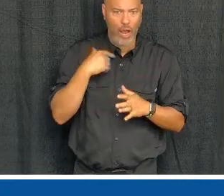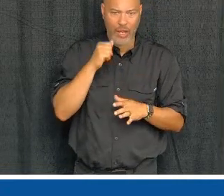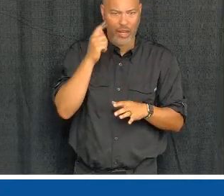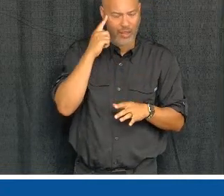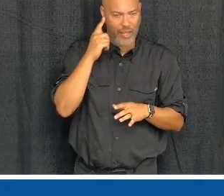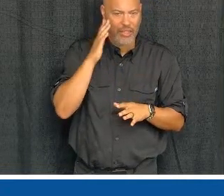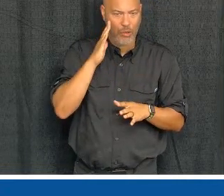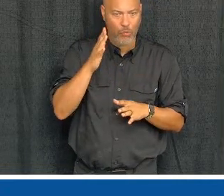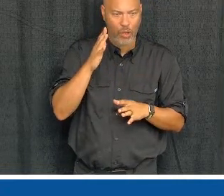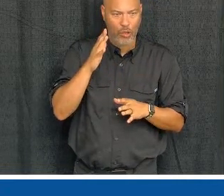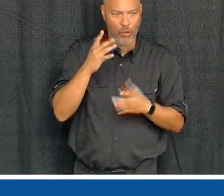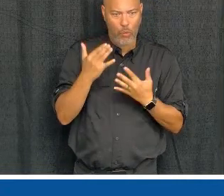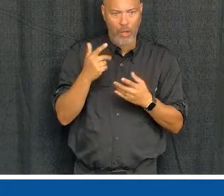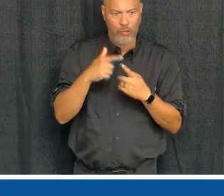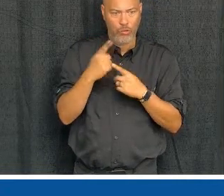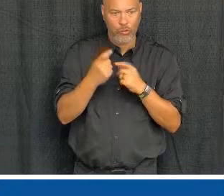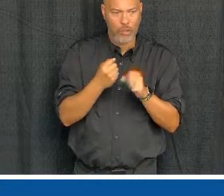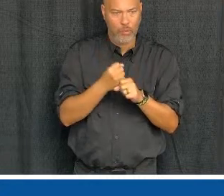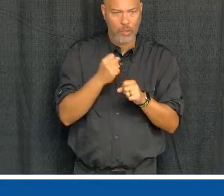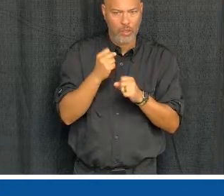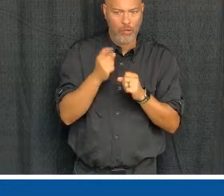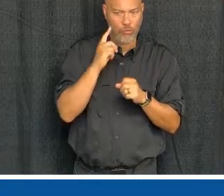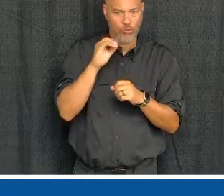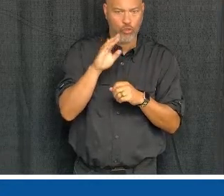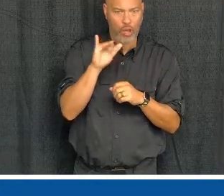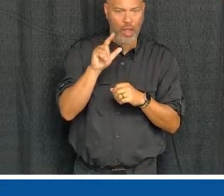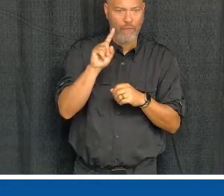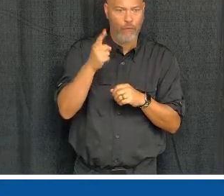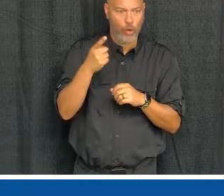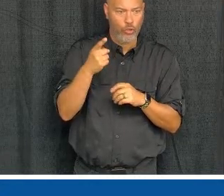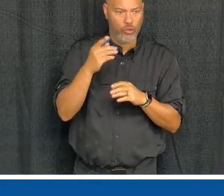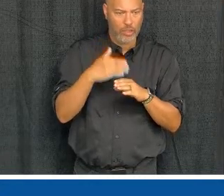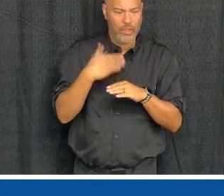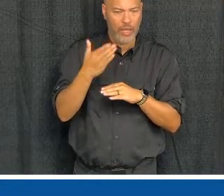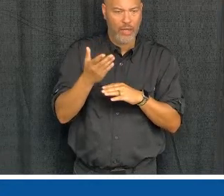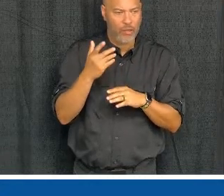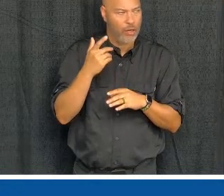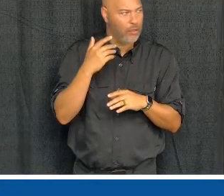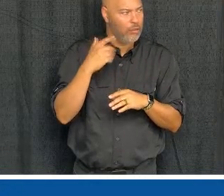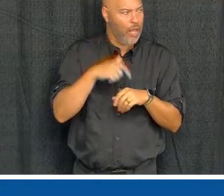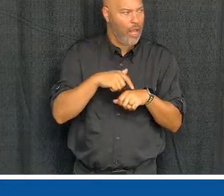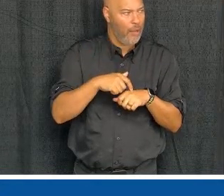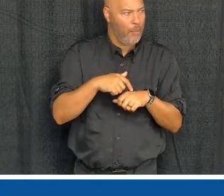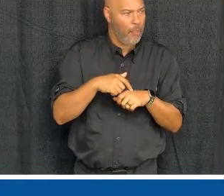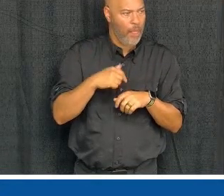ready until a year or more later, so it would be July 1st again. That section of the